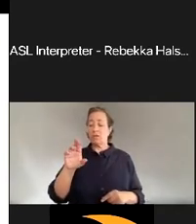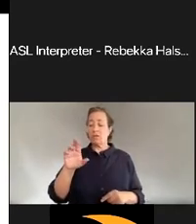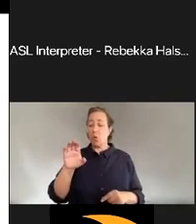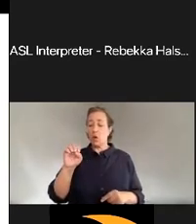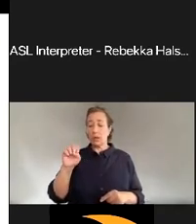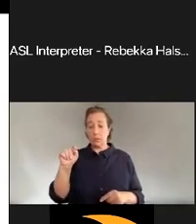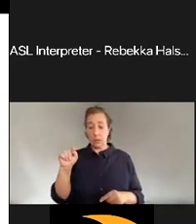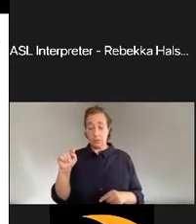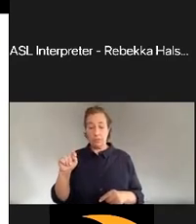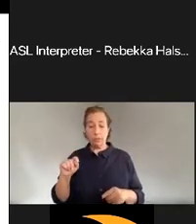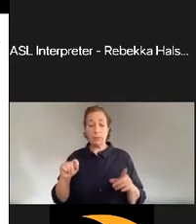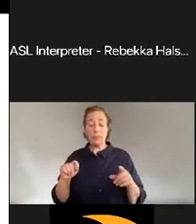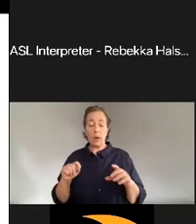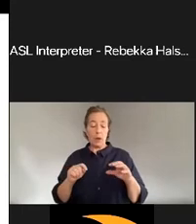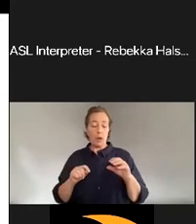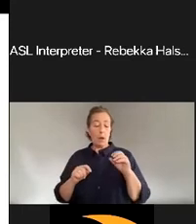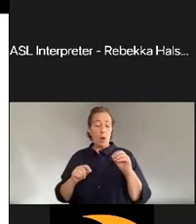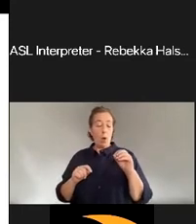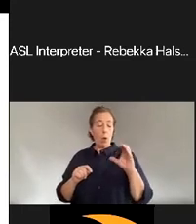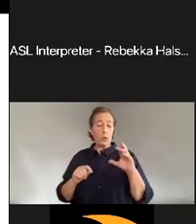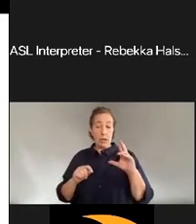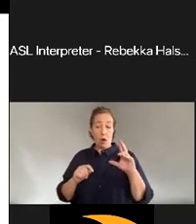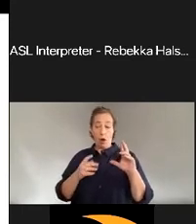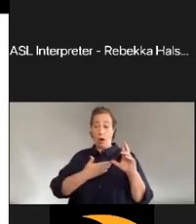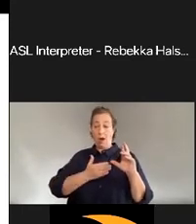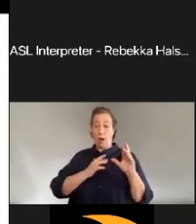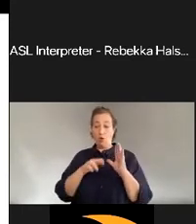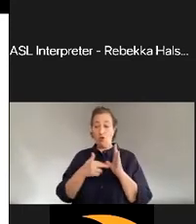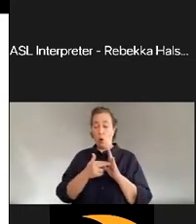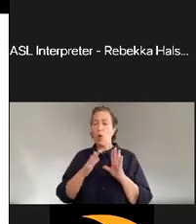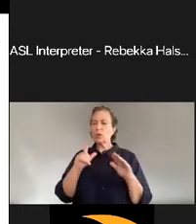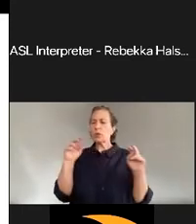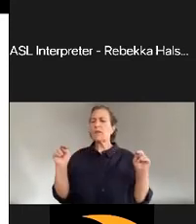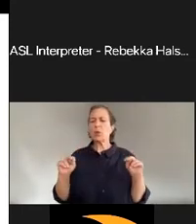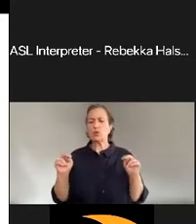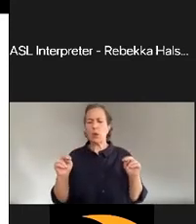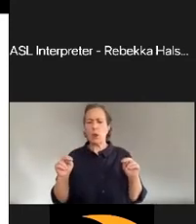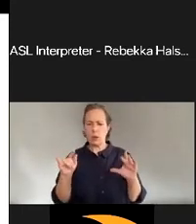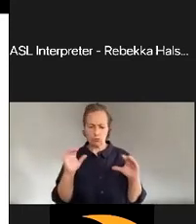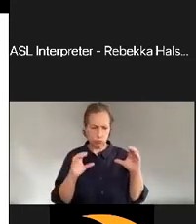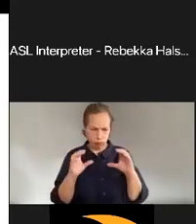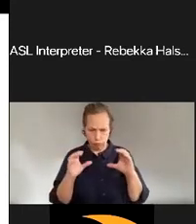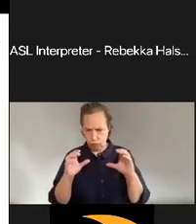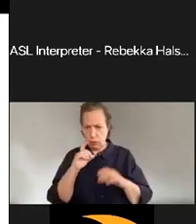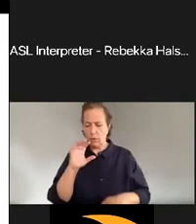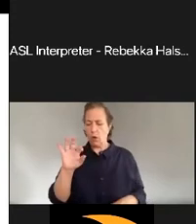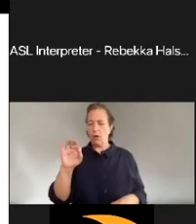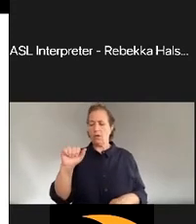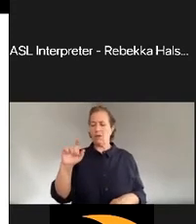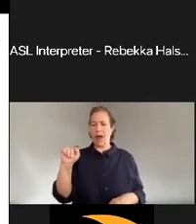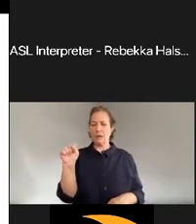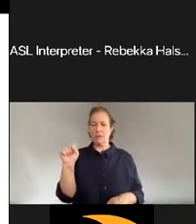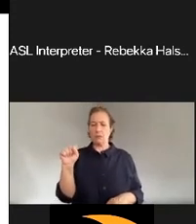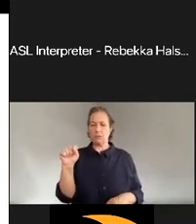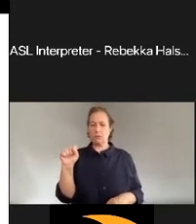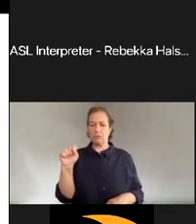that OCR's role in the complaint process is to be a neutral fact finder. Our goal is to promptly